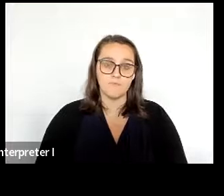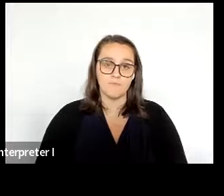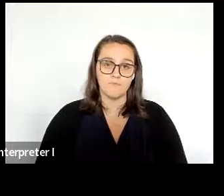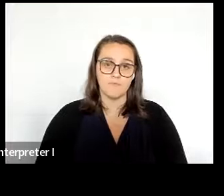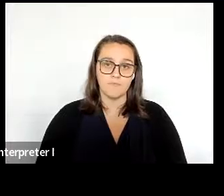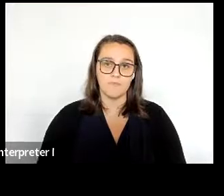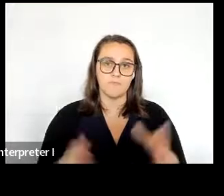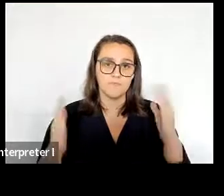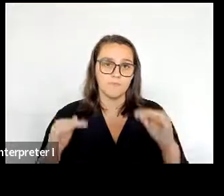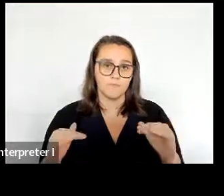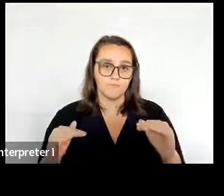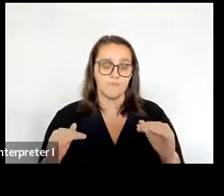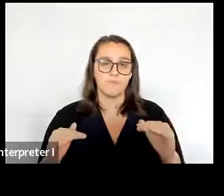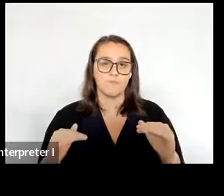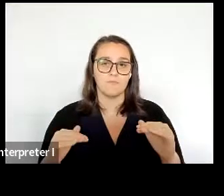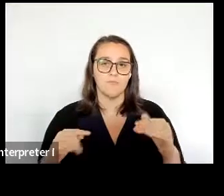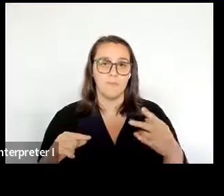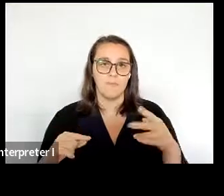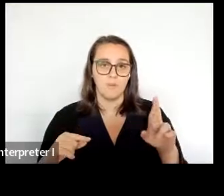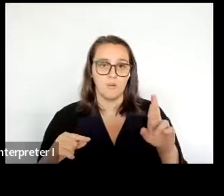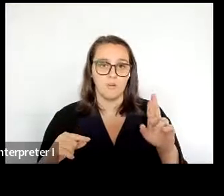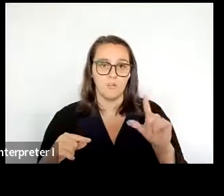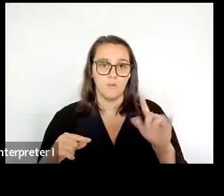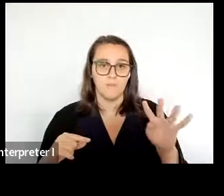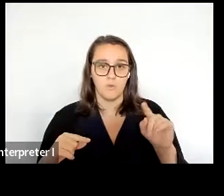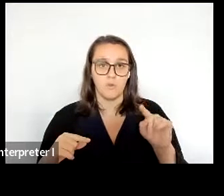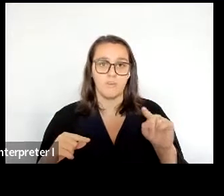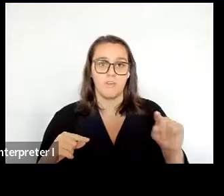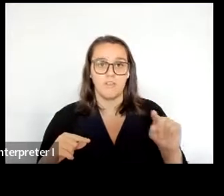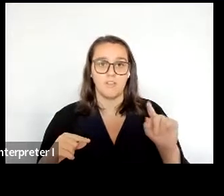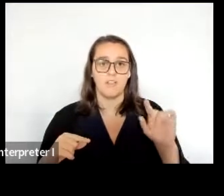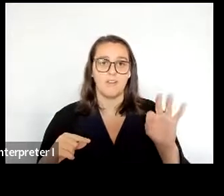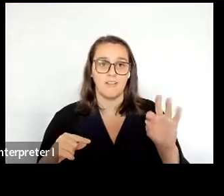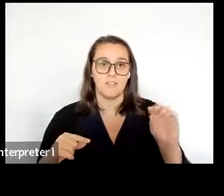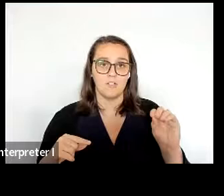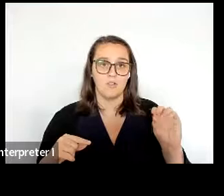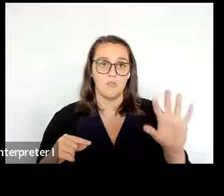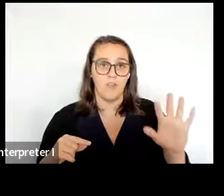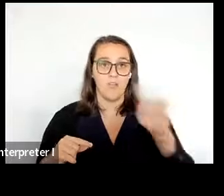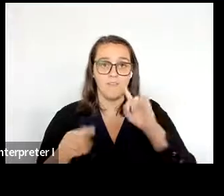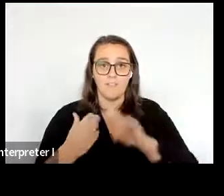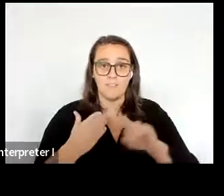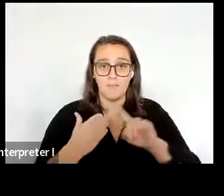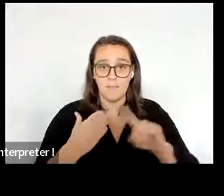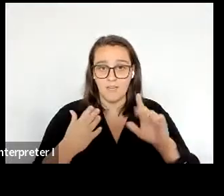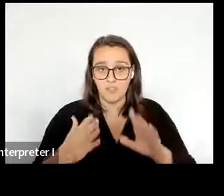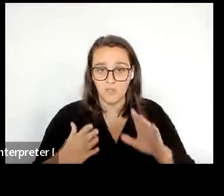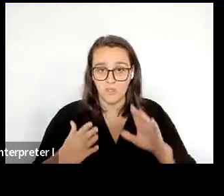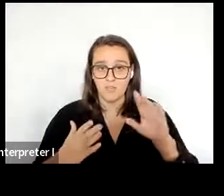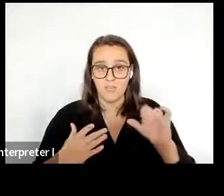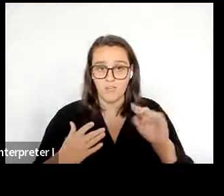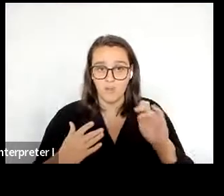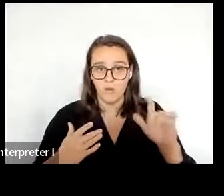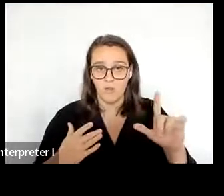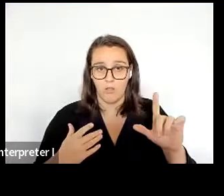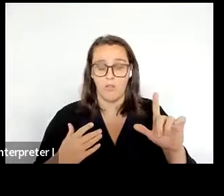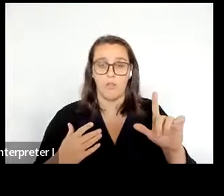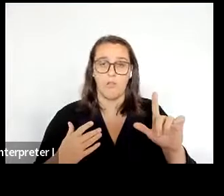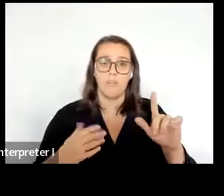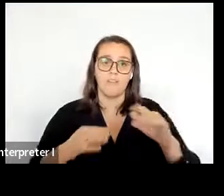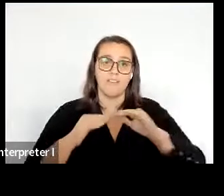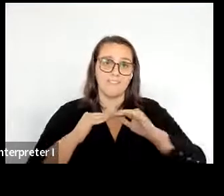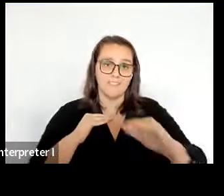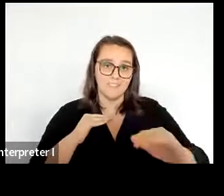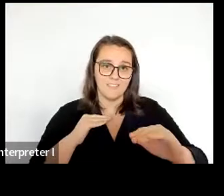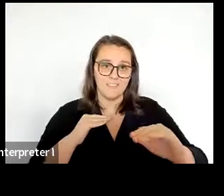The next measure is PR 24-905. Inspector General Oversight Consistency Emergency Declaration Resolution